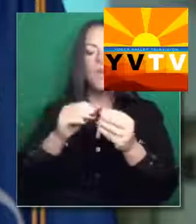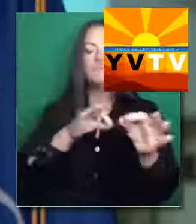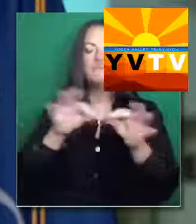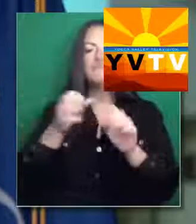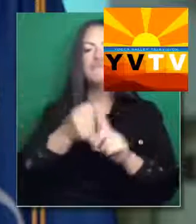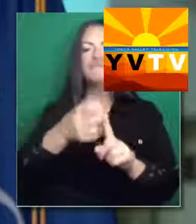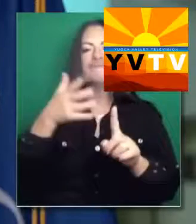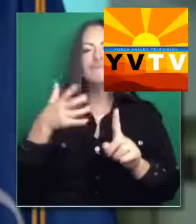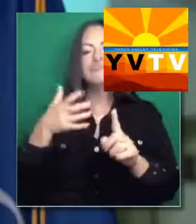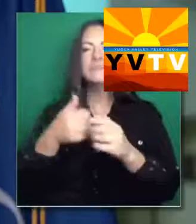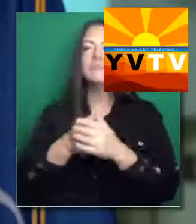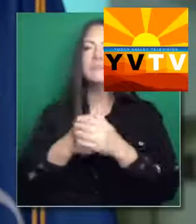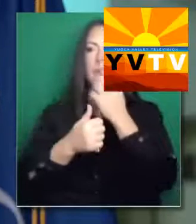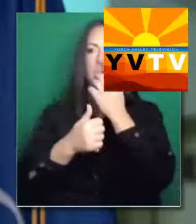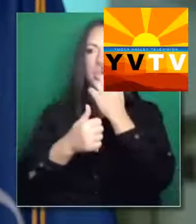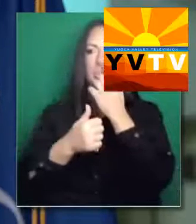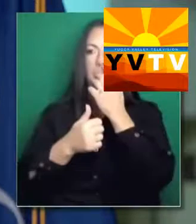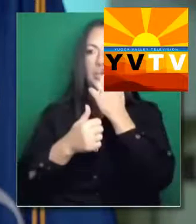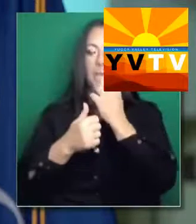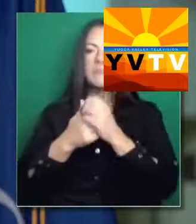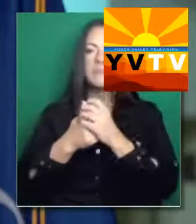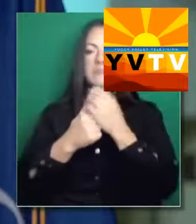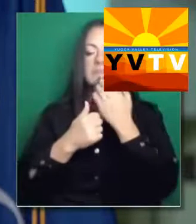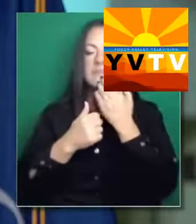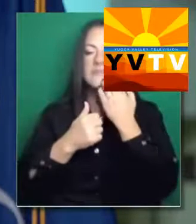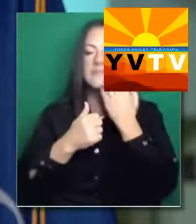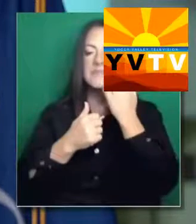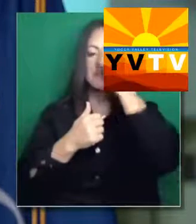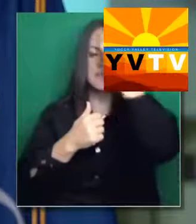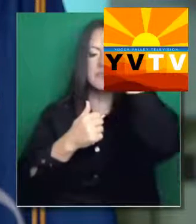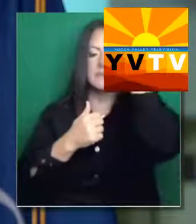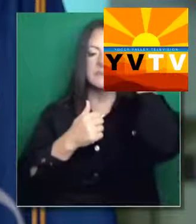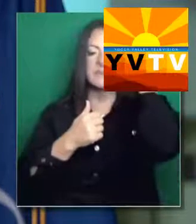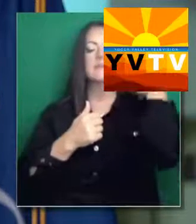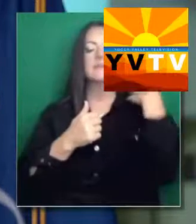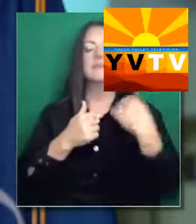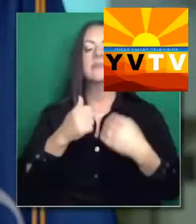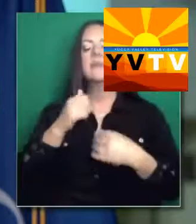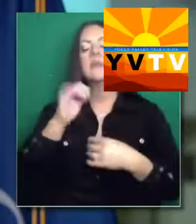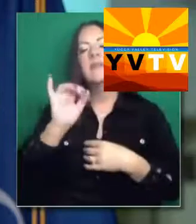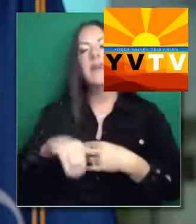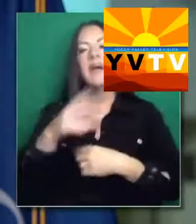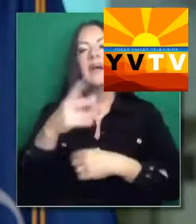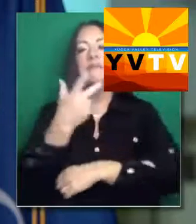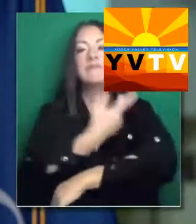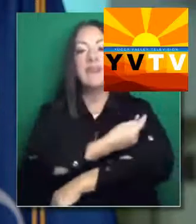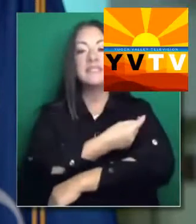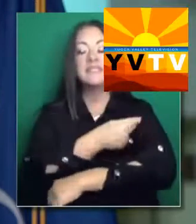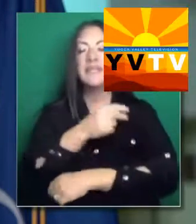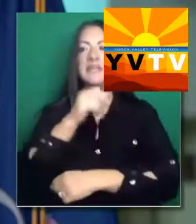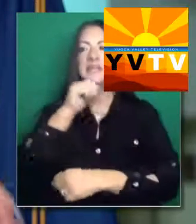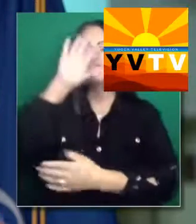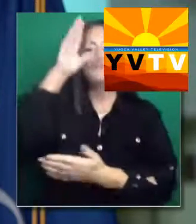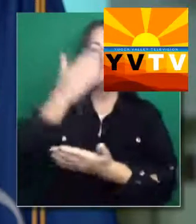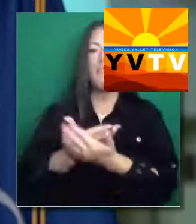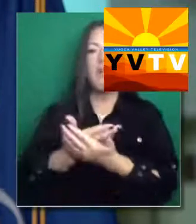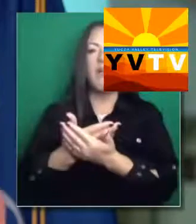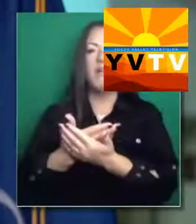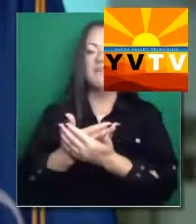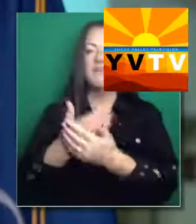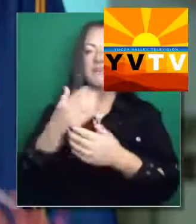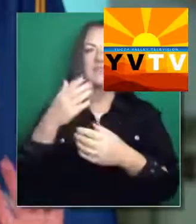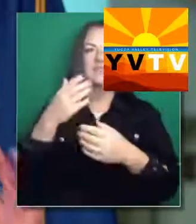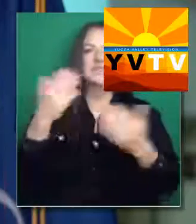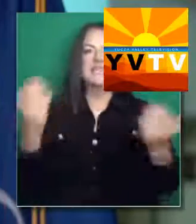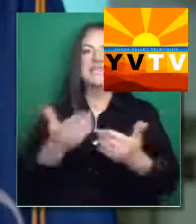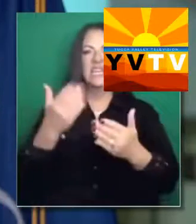little more clinical precision. But the vaccines don't arrive magically in some state facility. I think there's sort of